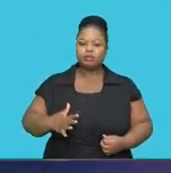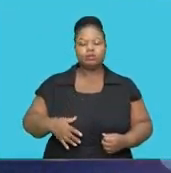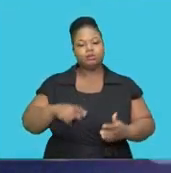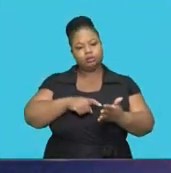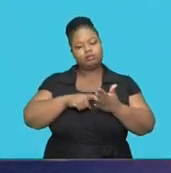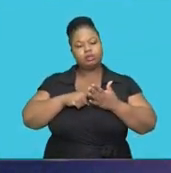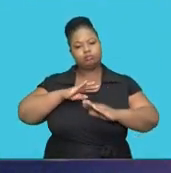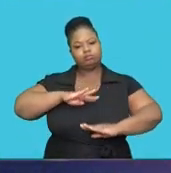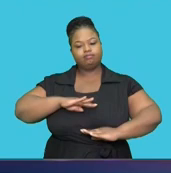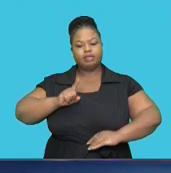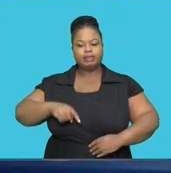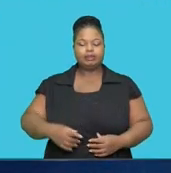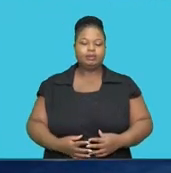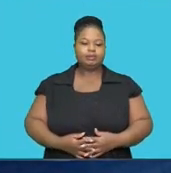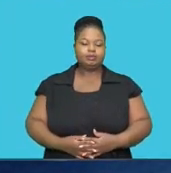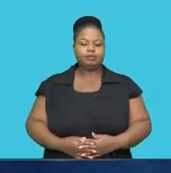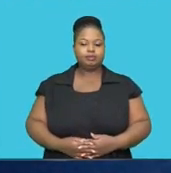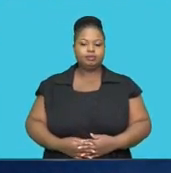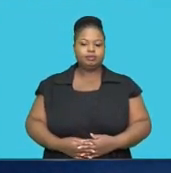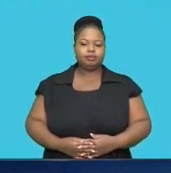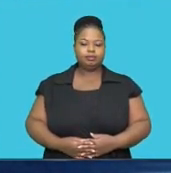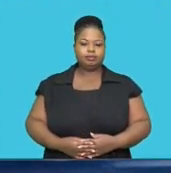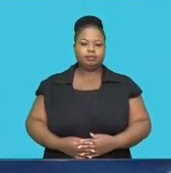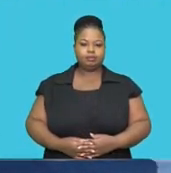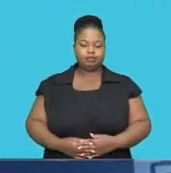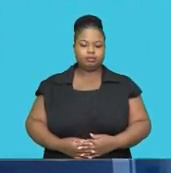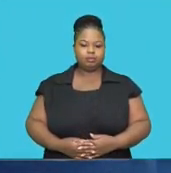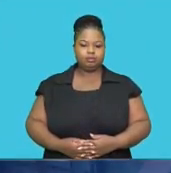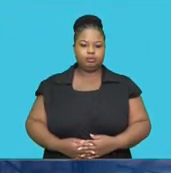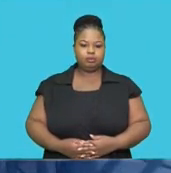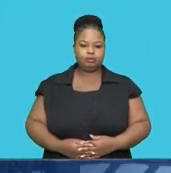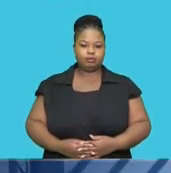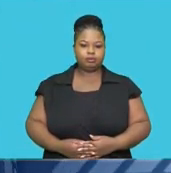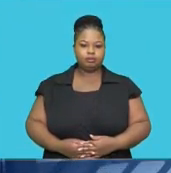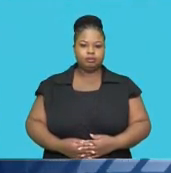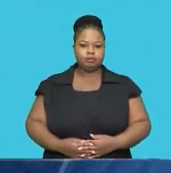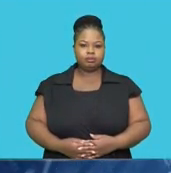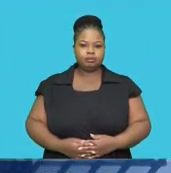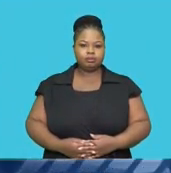demands to be met. For Soweto TV News, I am Zweli Banzi Mazibuko.